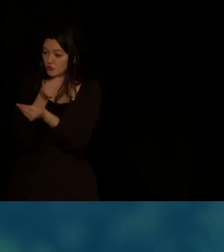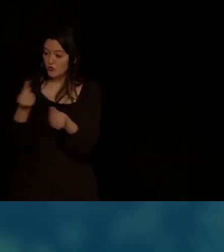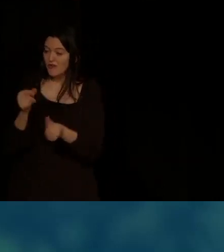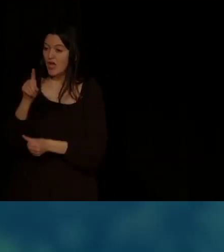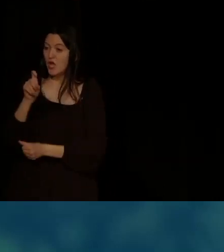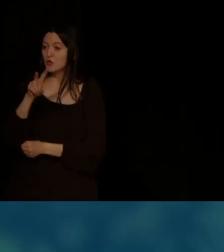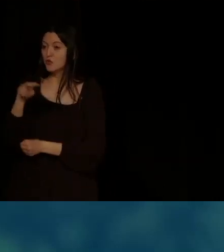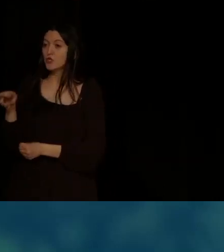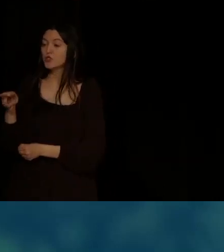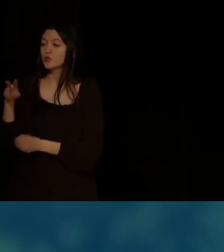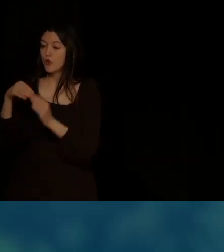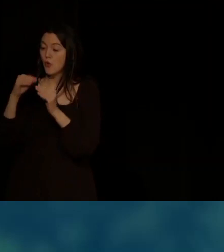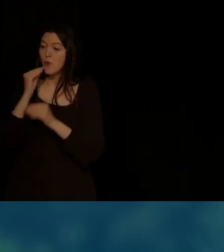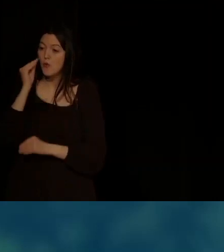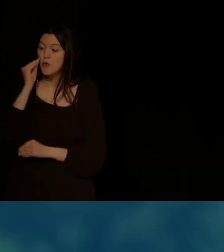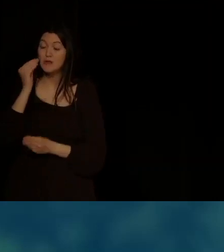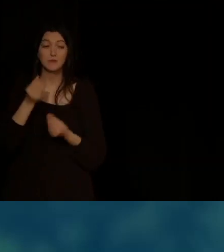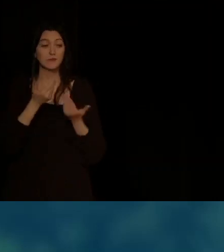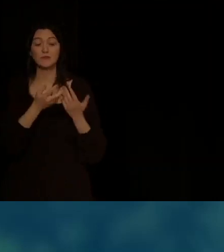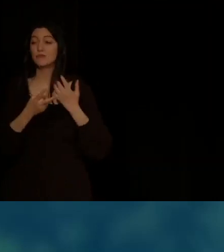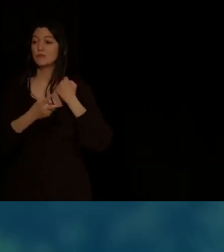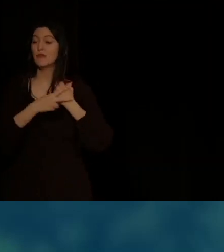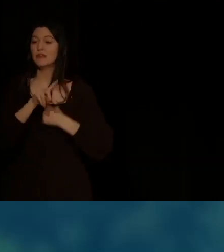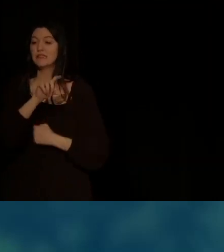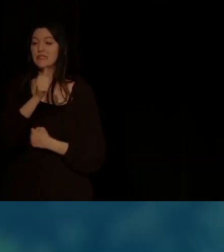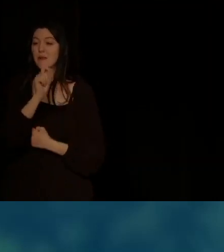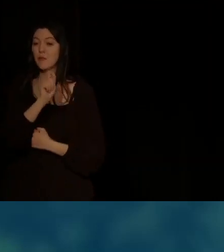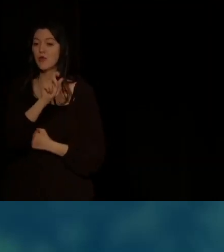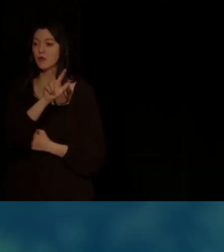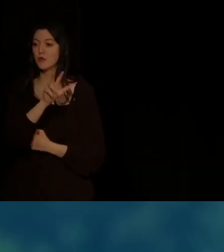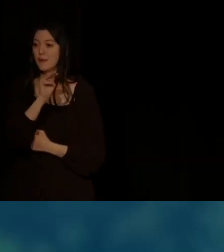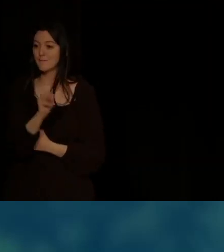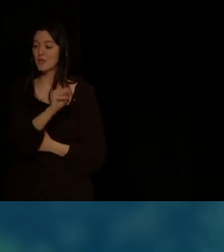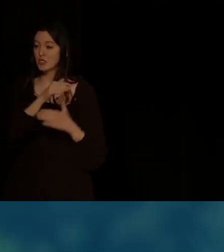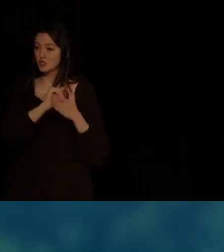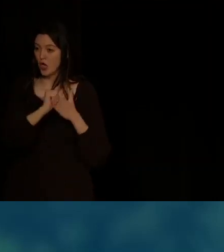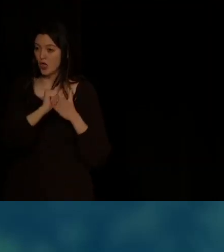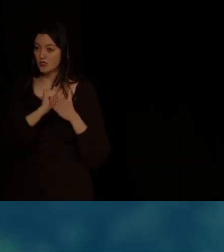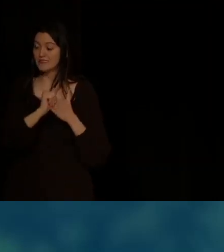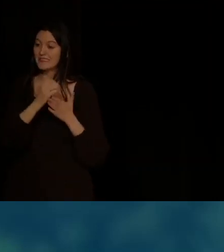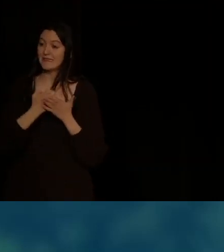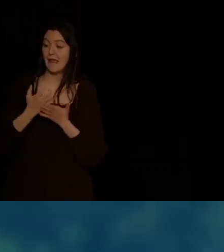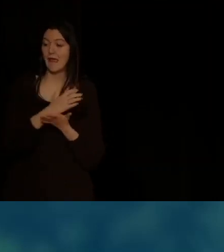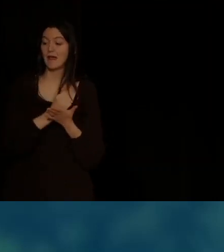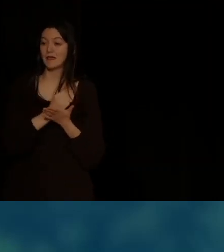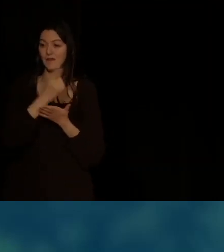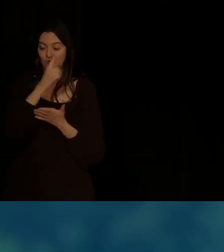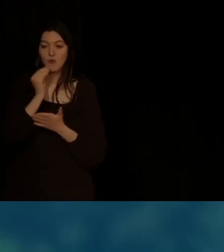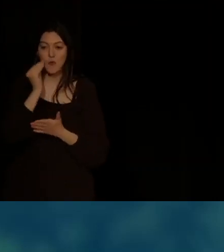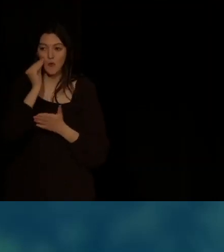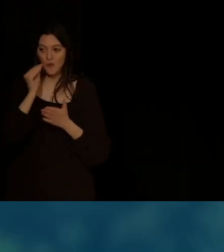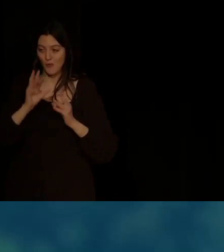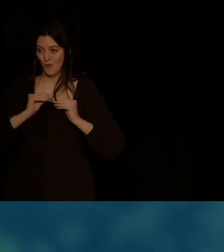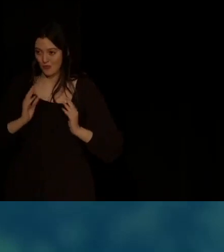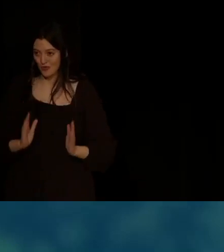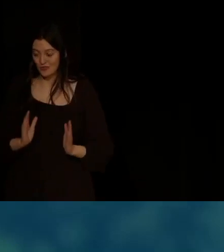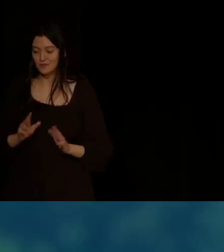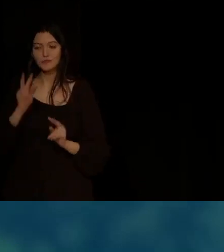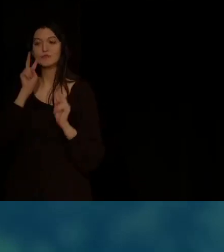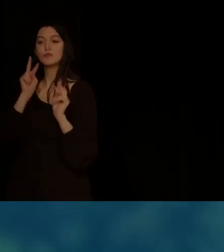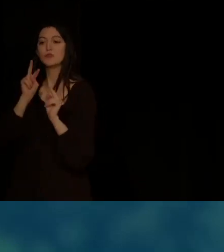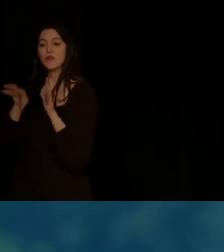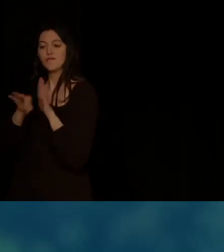and preserved $10.3 million in equity for St. Louis County homeowners. We look forward to